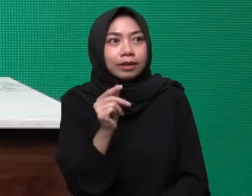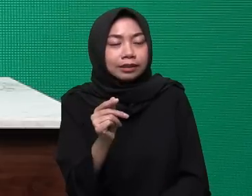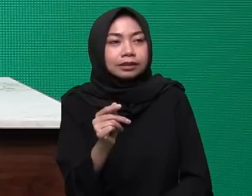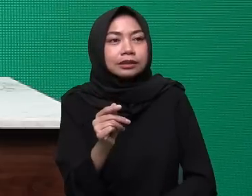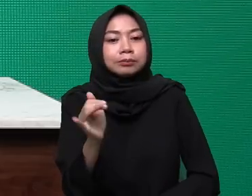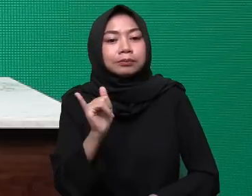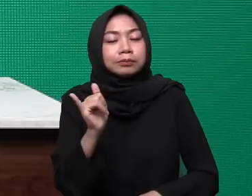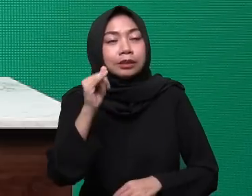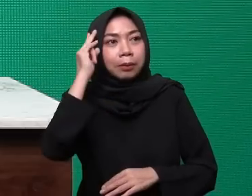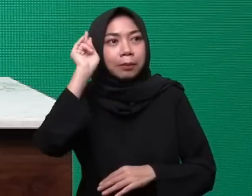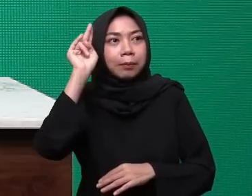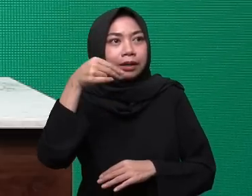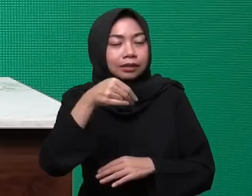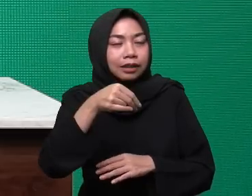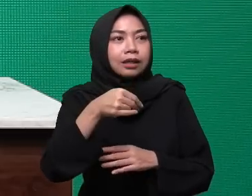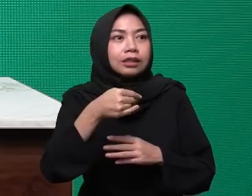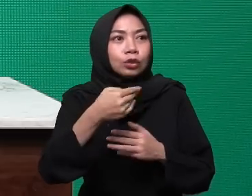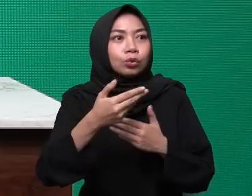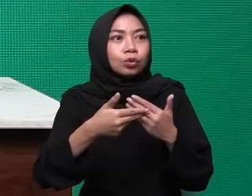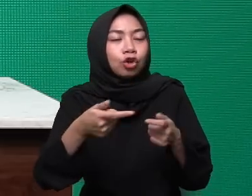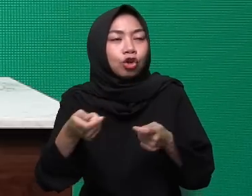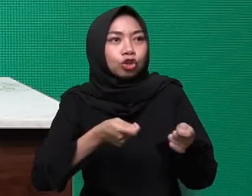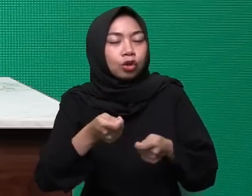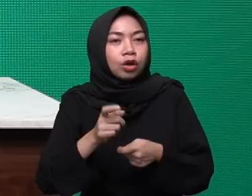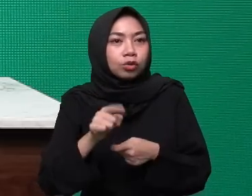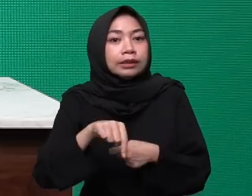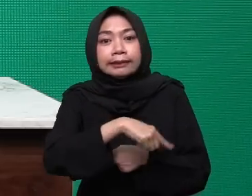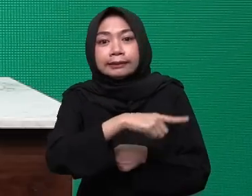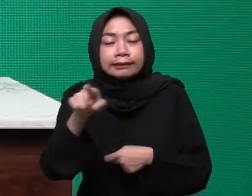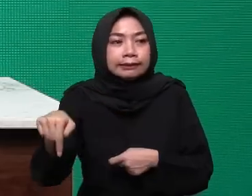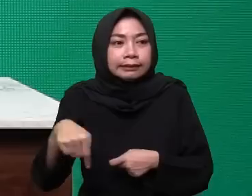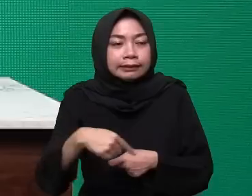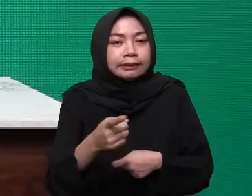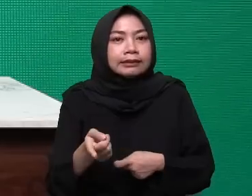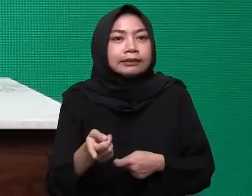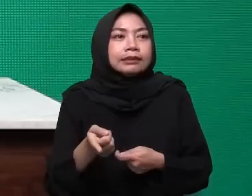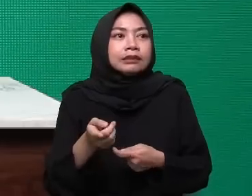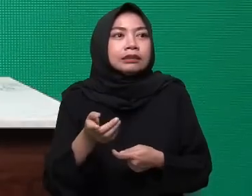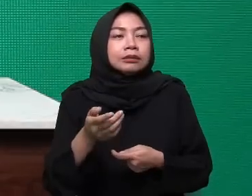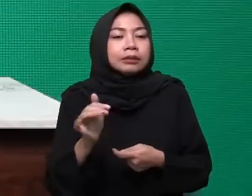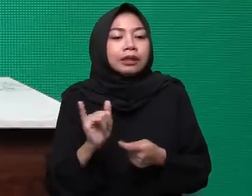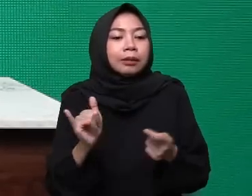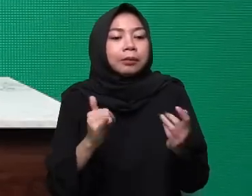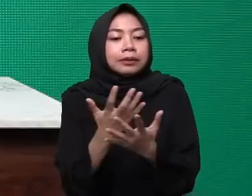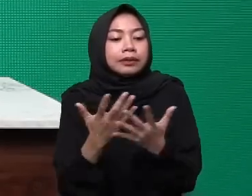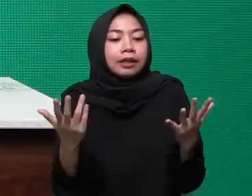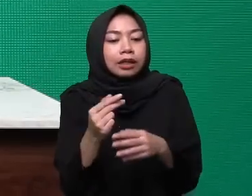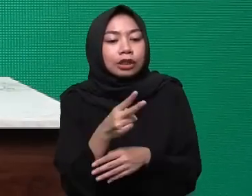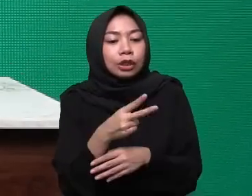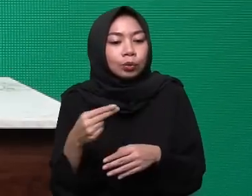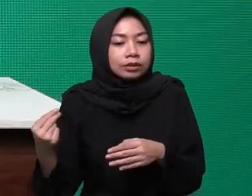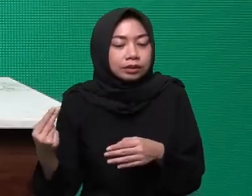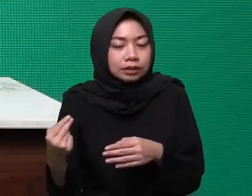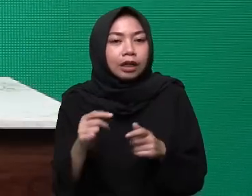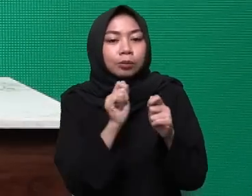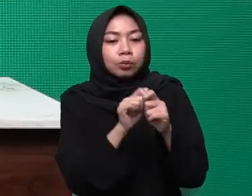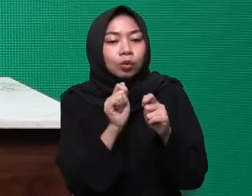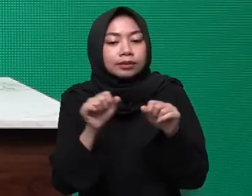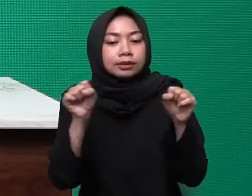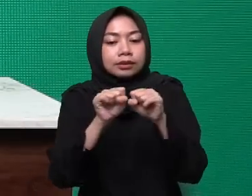to control the FMD outbreak in Indonesia. We always urge all Indonesians to maintain biosecurity systems in